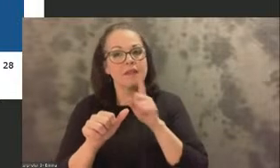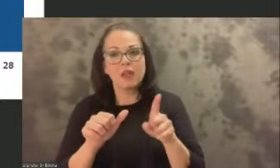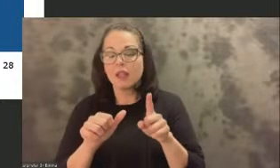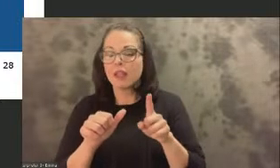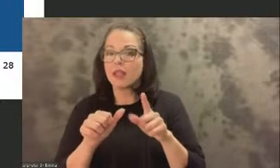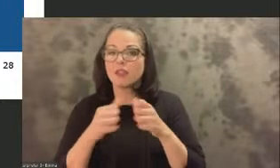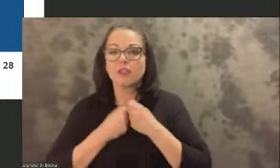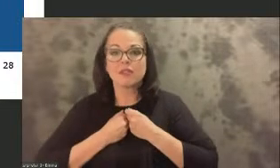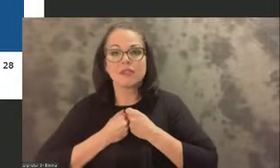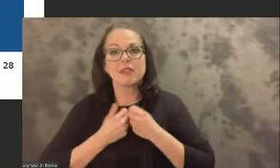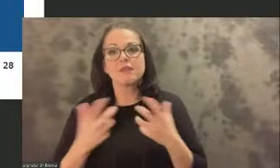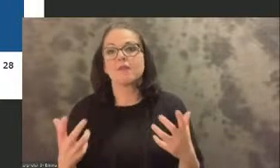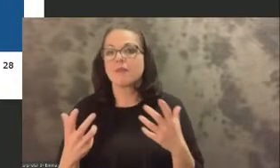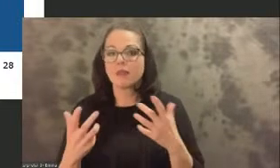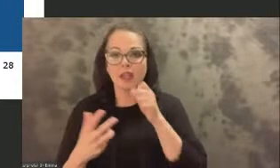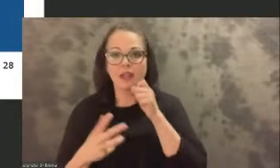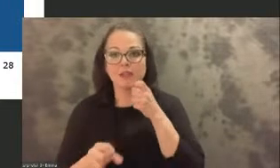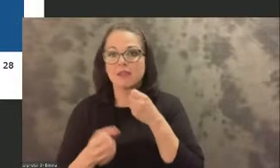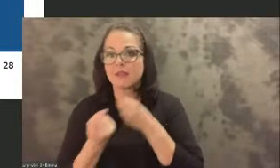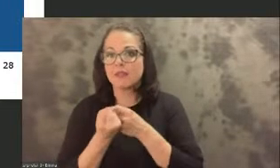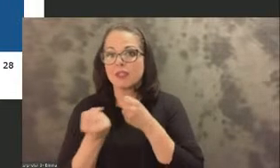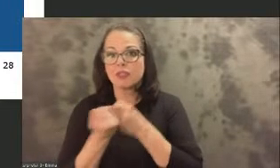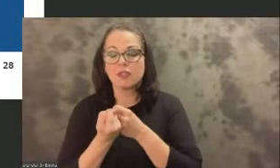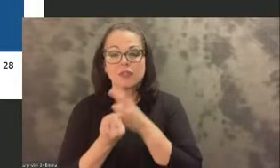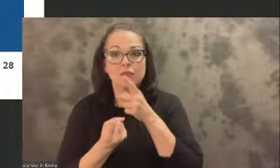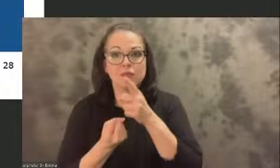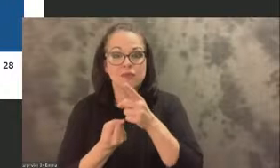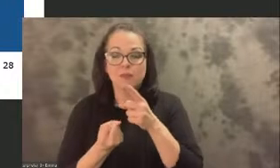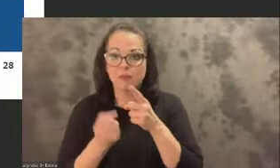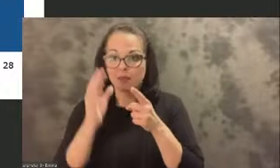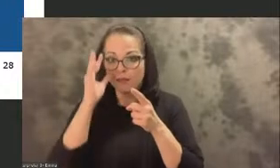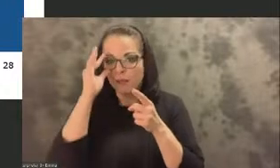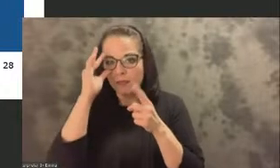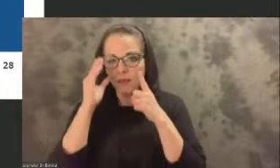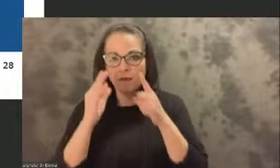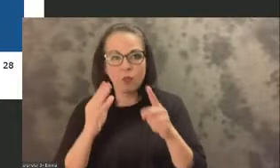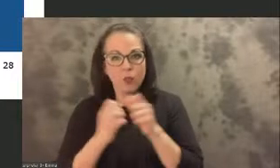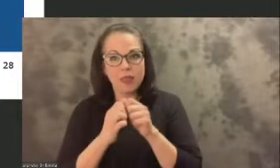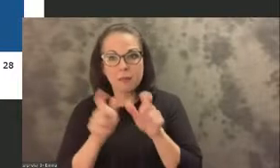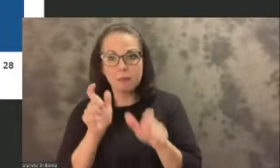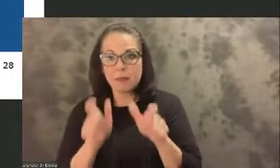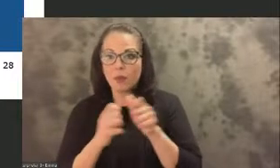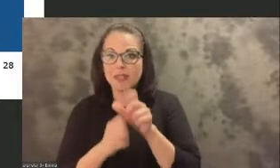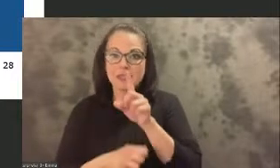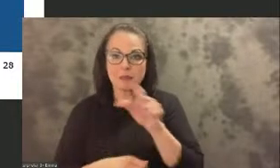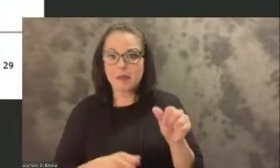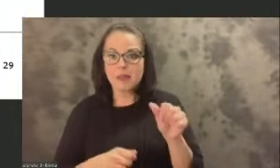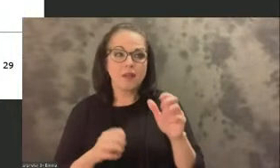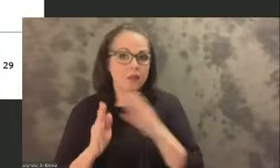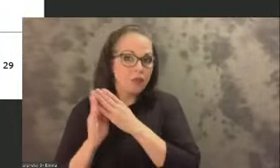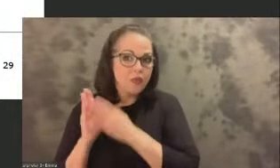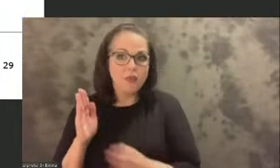long-standing insufficient support and services to people with disabilities across their lifespan.